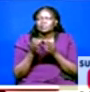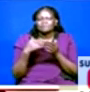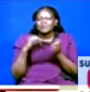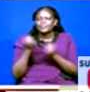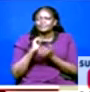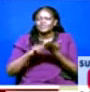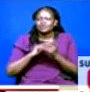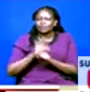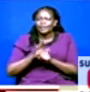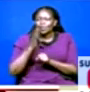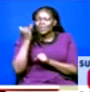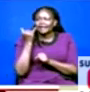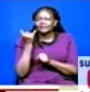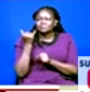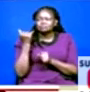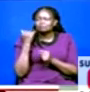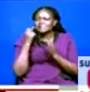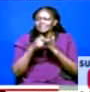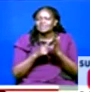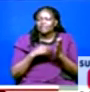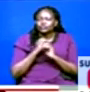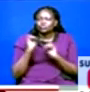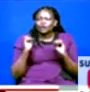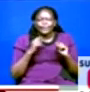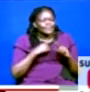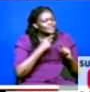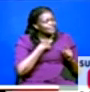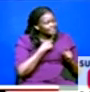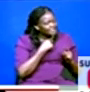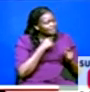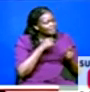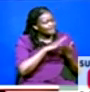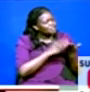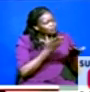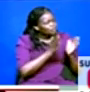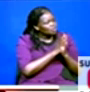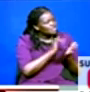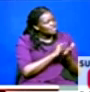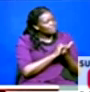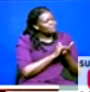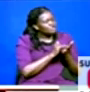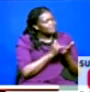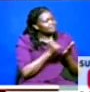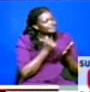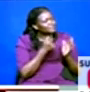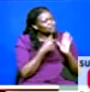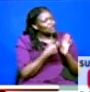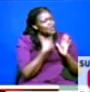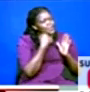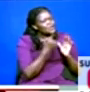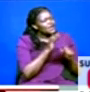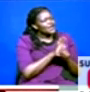so much because I don't have the details. That's okay. Yeah, yeah. That's okay. But tell me, based even on the stories that we have been running lately, there are a lot of, you